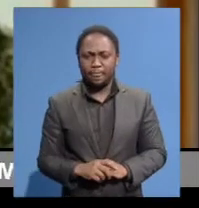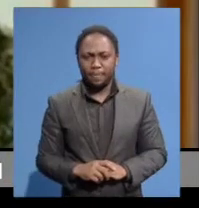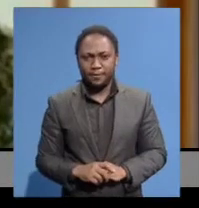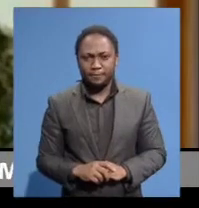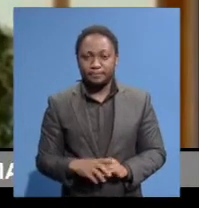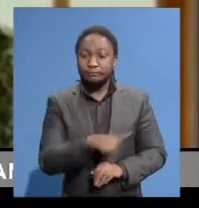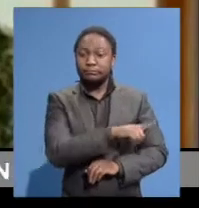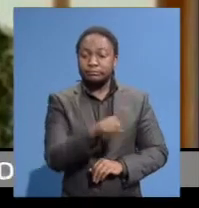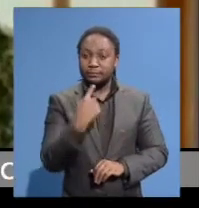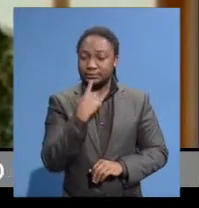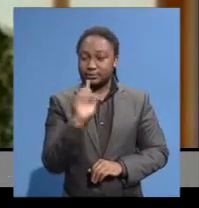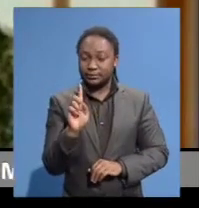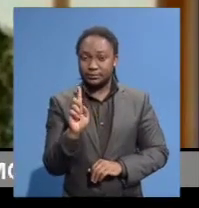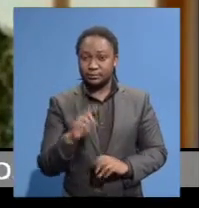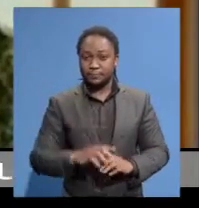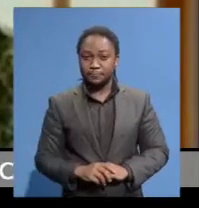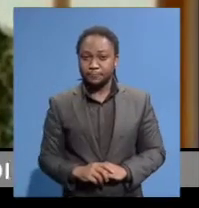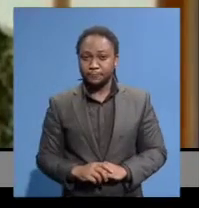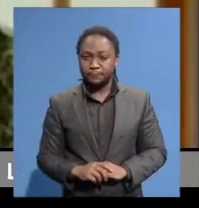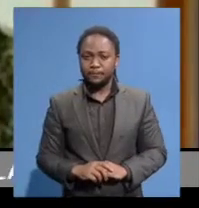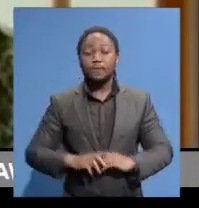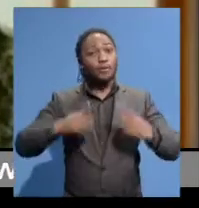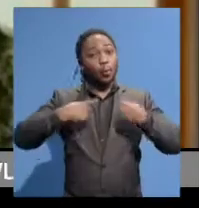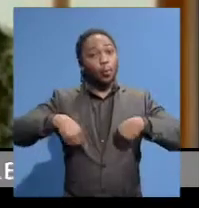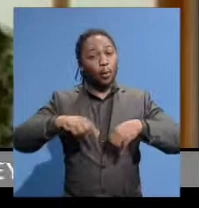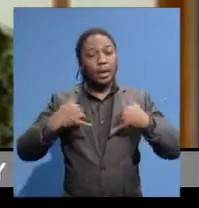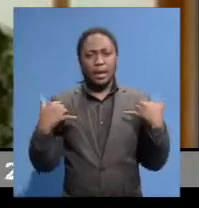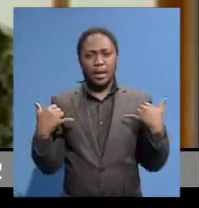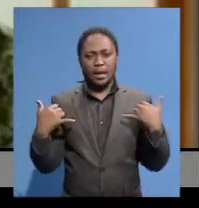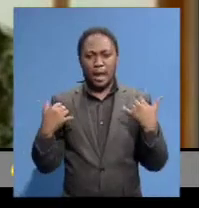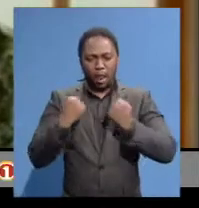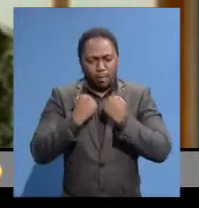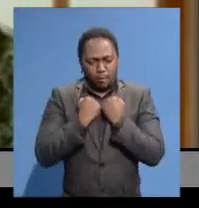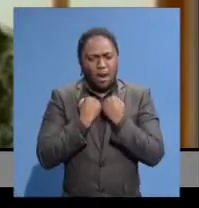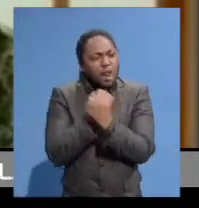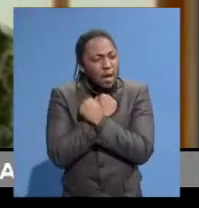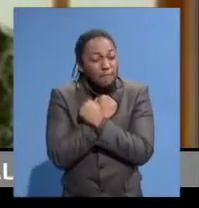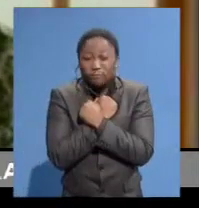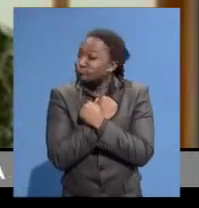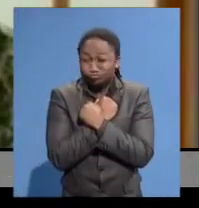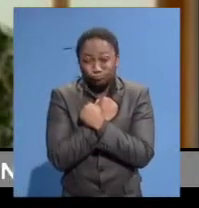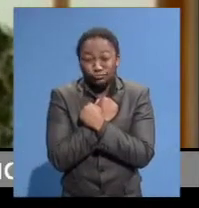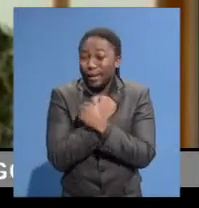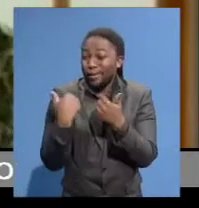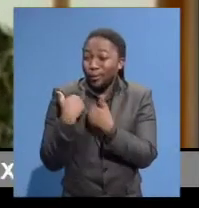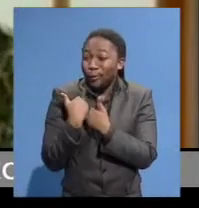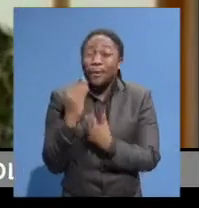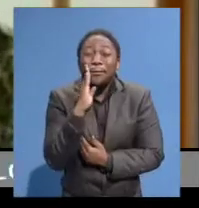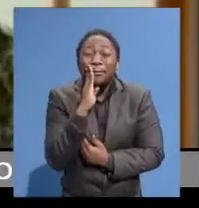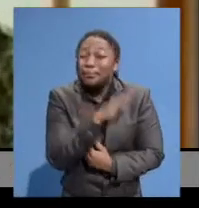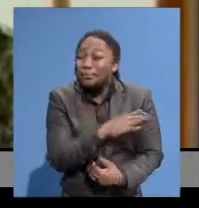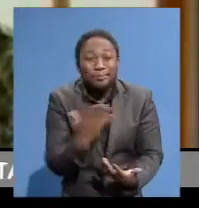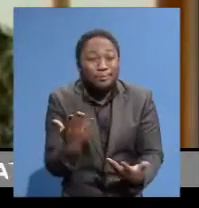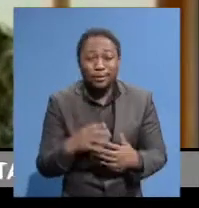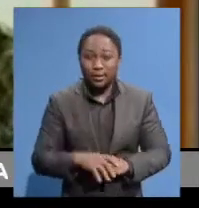saying was that we enjoy no parental love and security. We